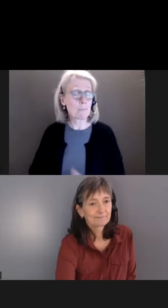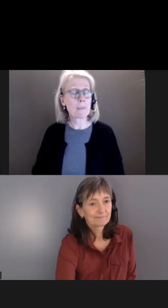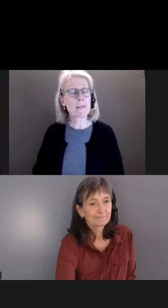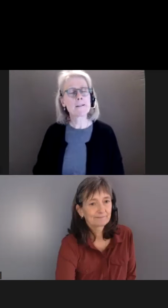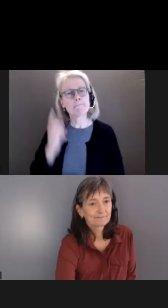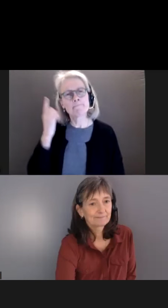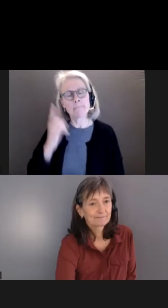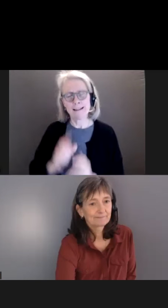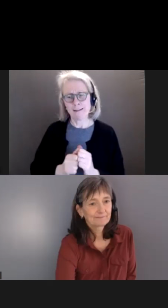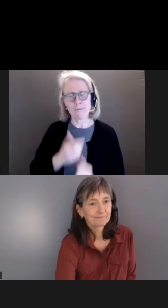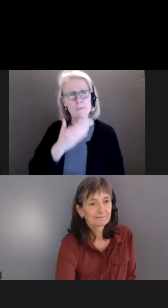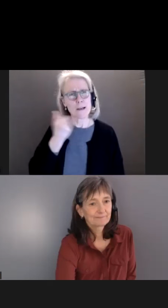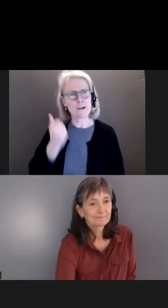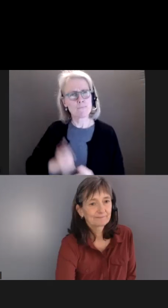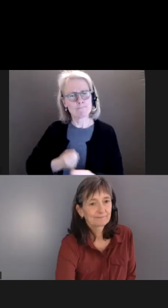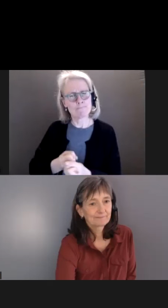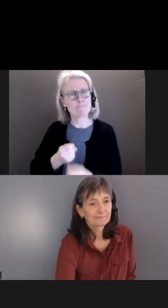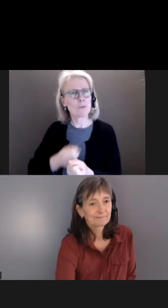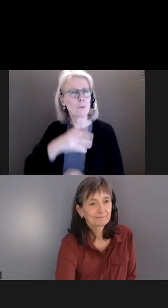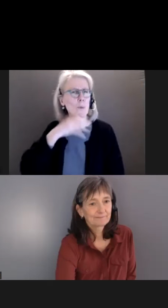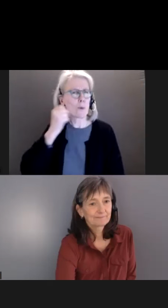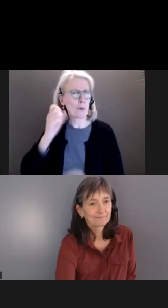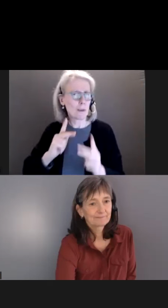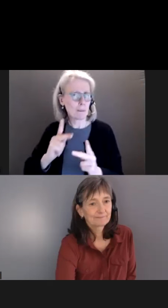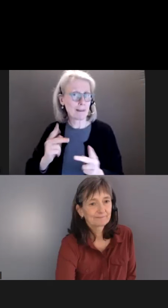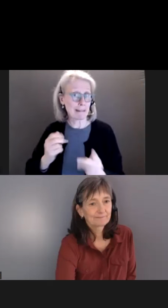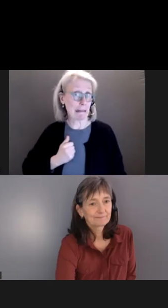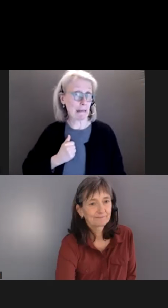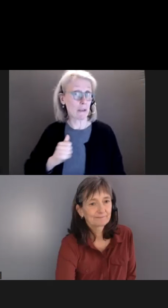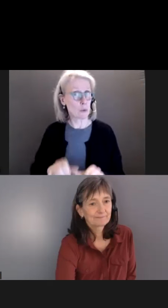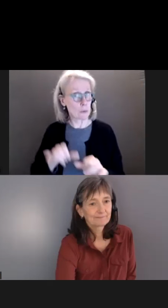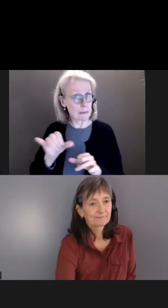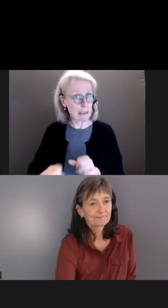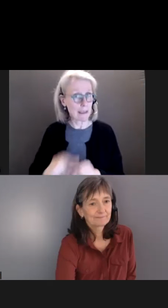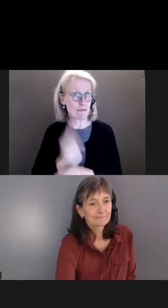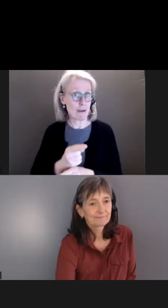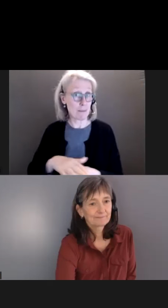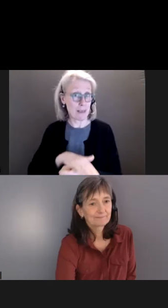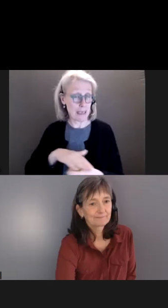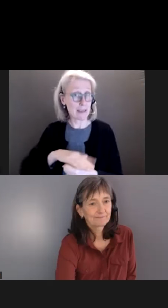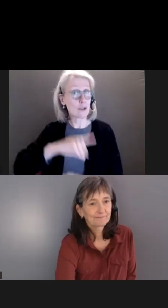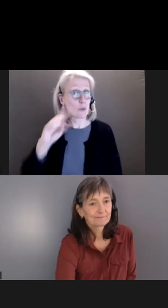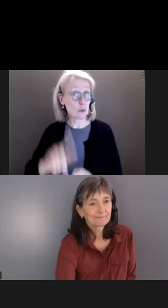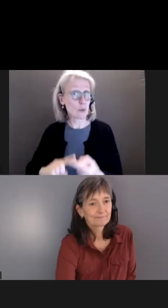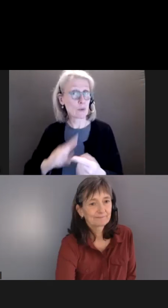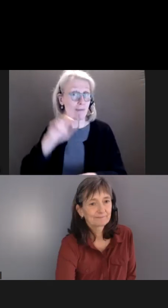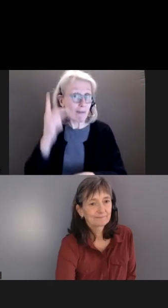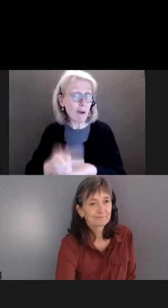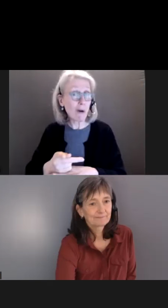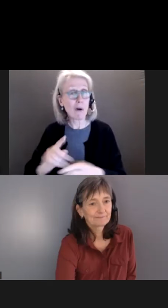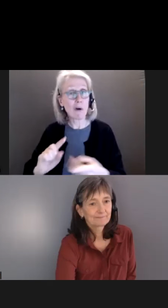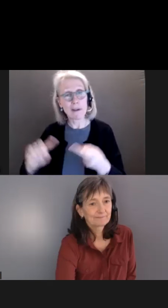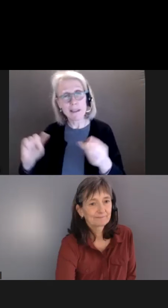how we can better enable older Canadians to age safely in the right place by limiting their risk of falling and fall-related injuries, one